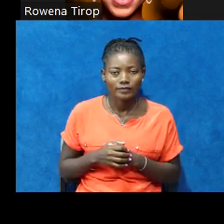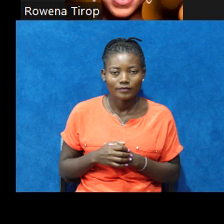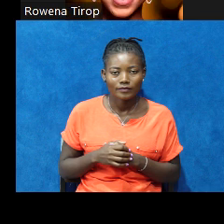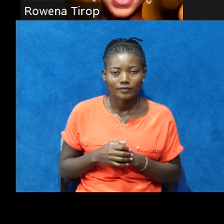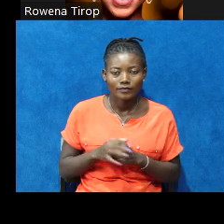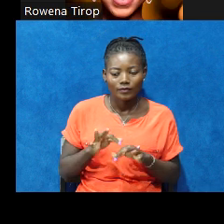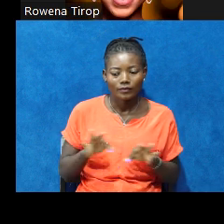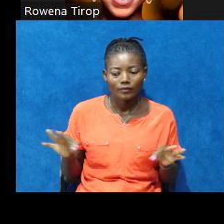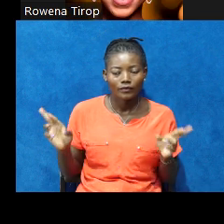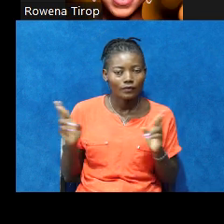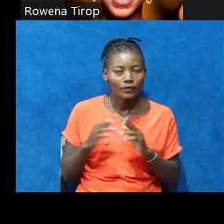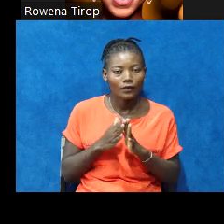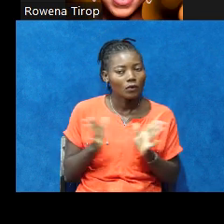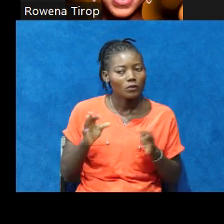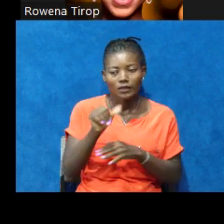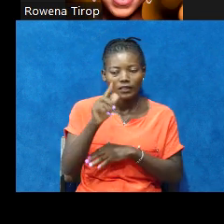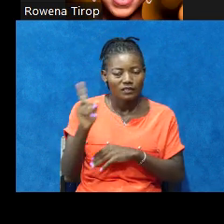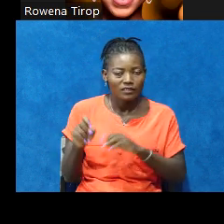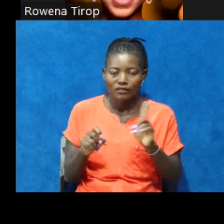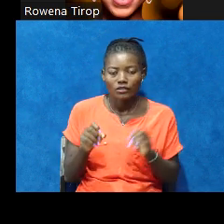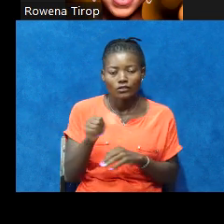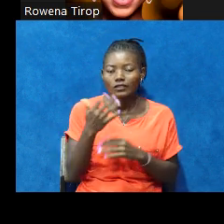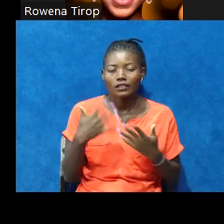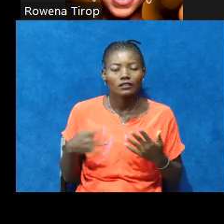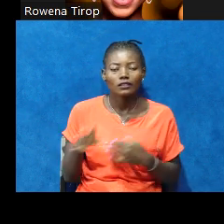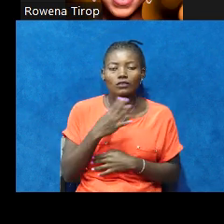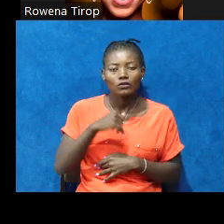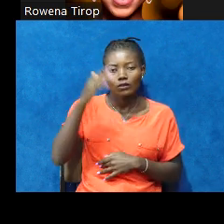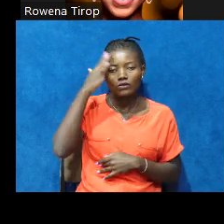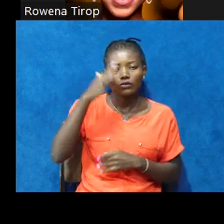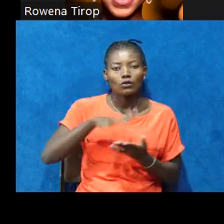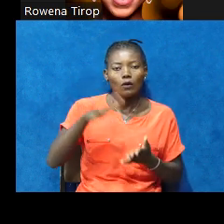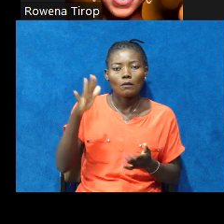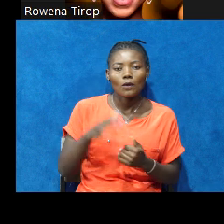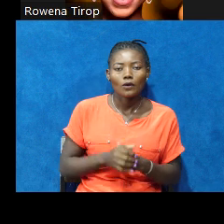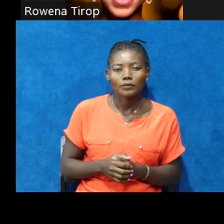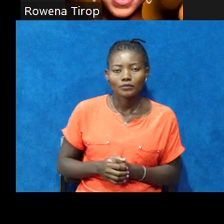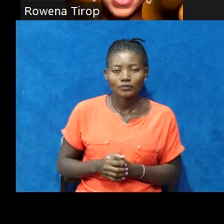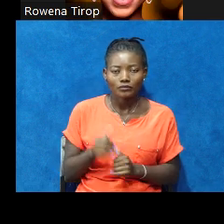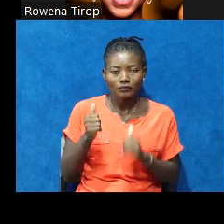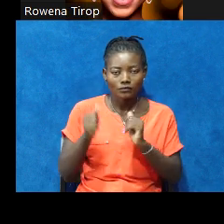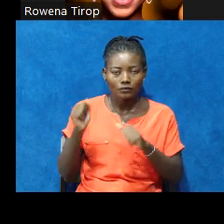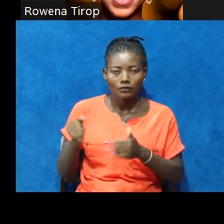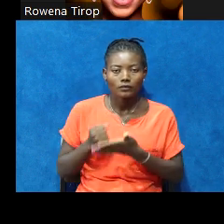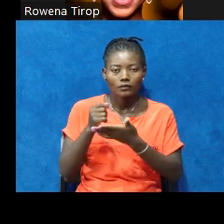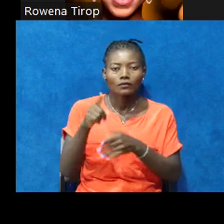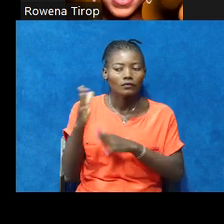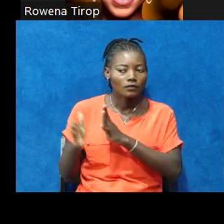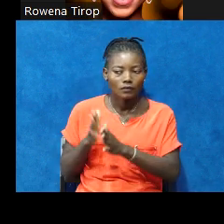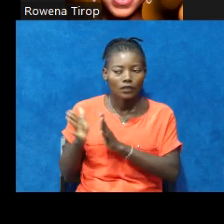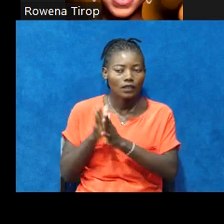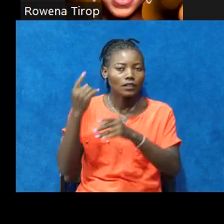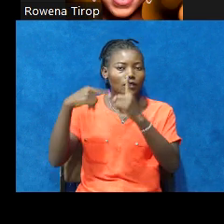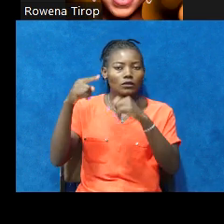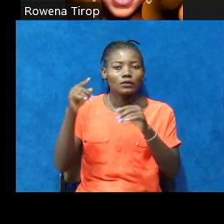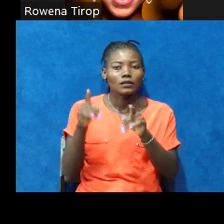the floor is open. Any questions, any clarifications, anything that you need to know more that can help you prepare and win as we